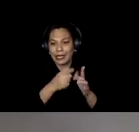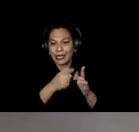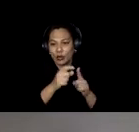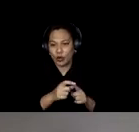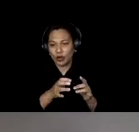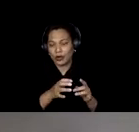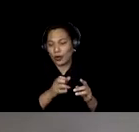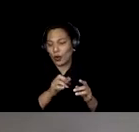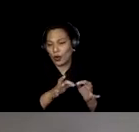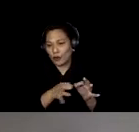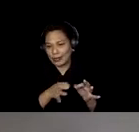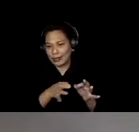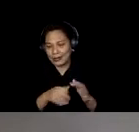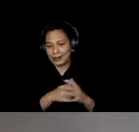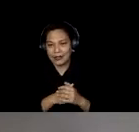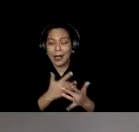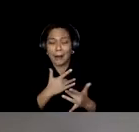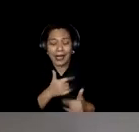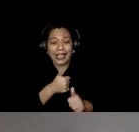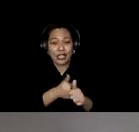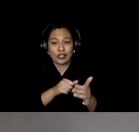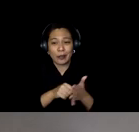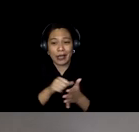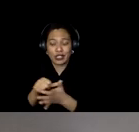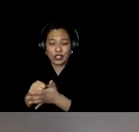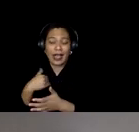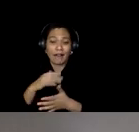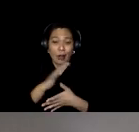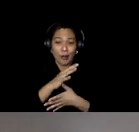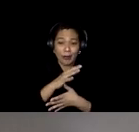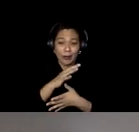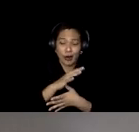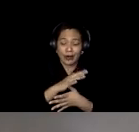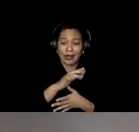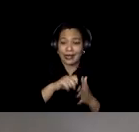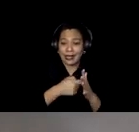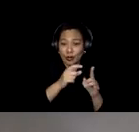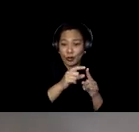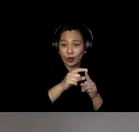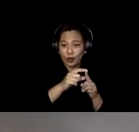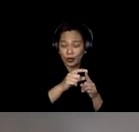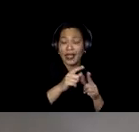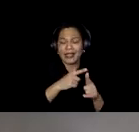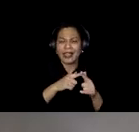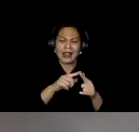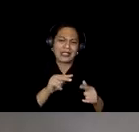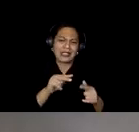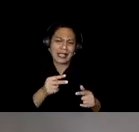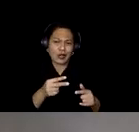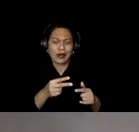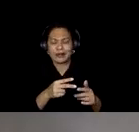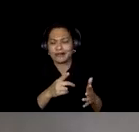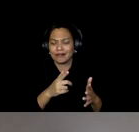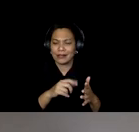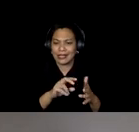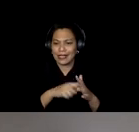have like one primary keyword phrase per page, maybe a secondary one that you'll try to squeeze in here and there, but really you should try to rank, focus your attention and